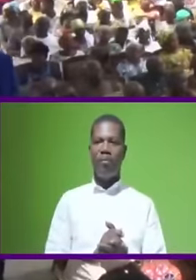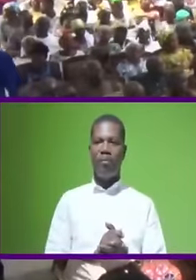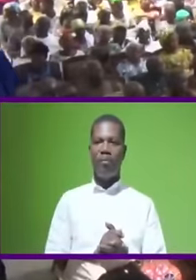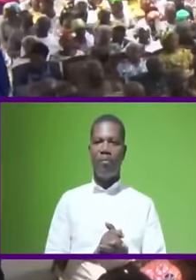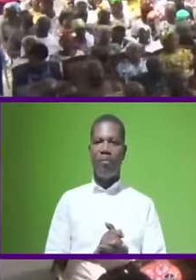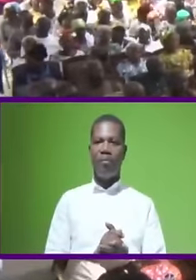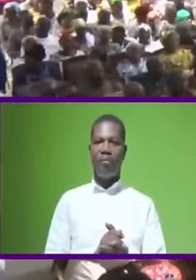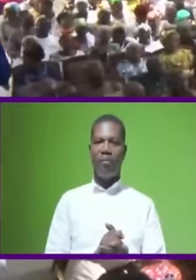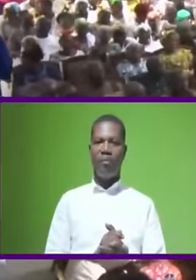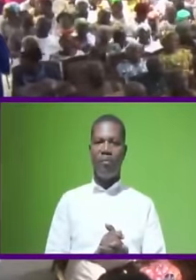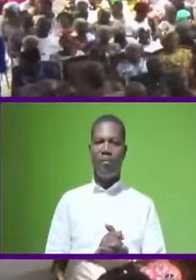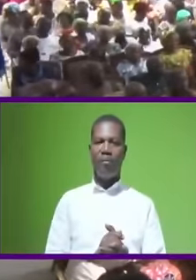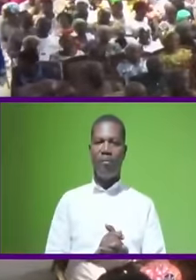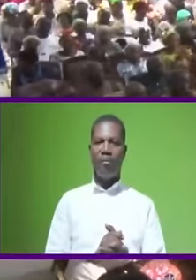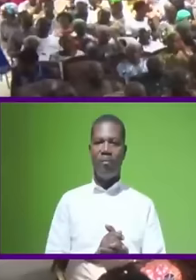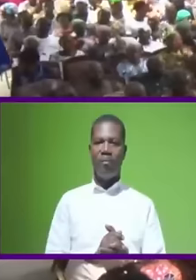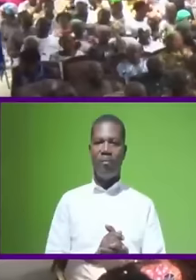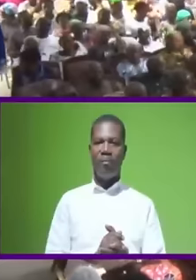Adesokonkrowampa.